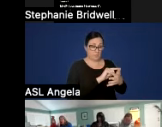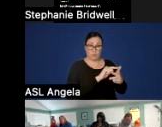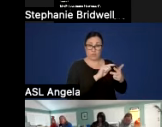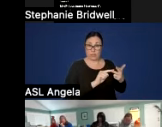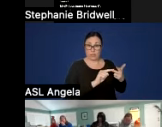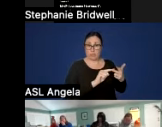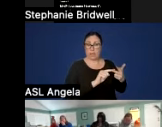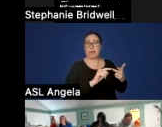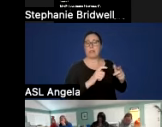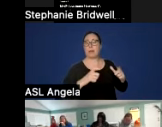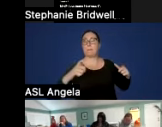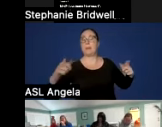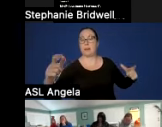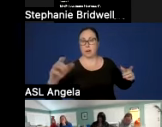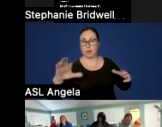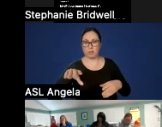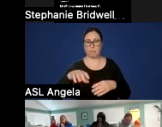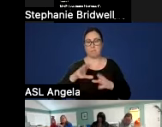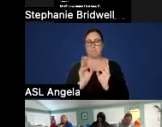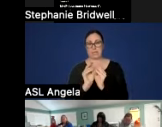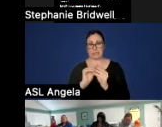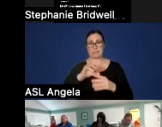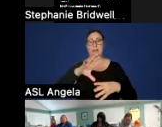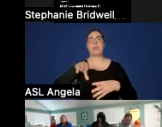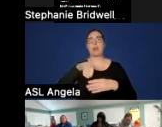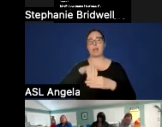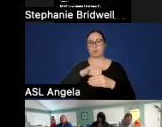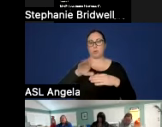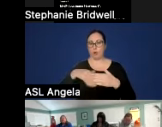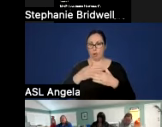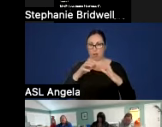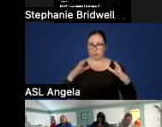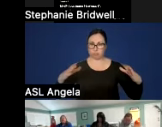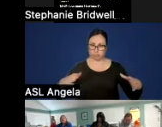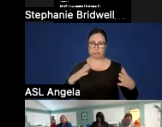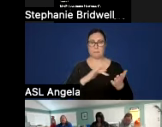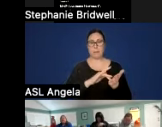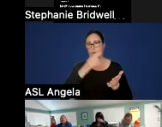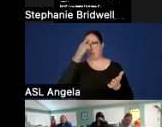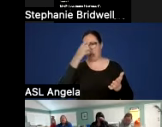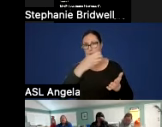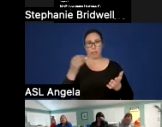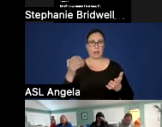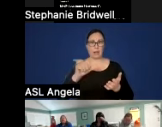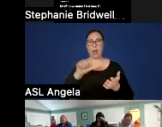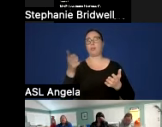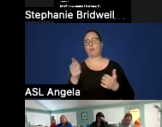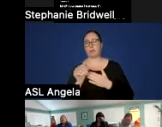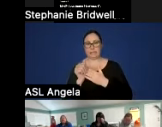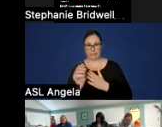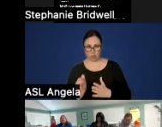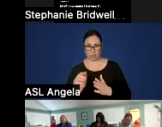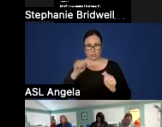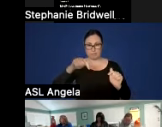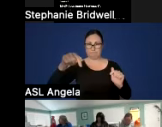that includes their mental health professionals, leaders from their local faith groups, whatever that might look like, and kind of go out as